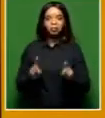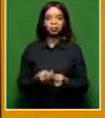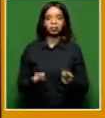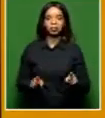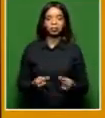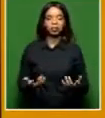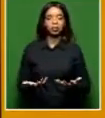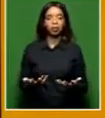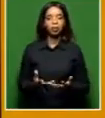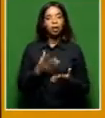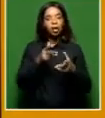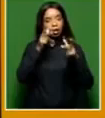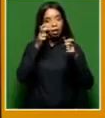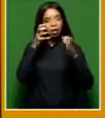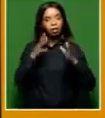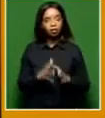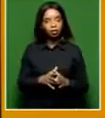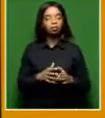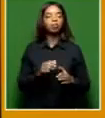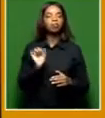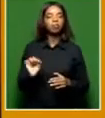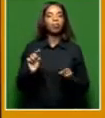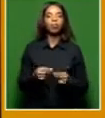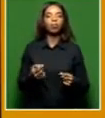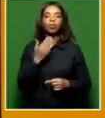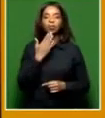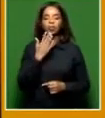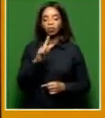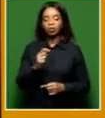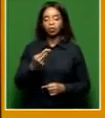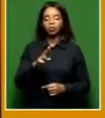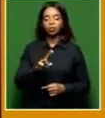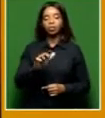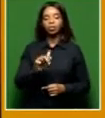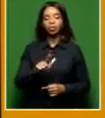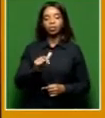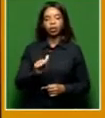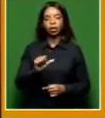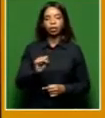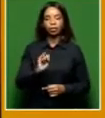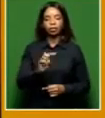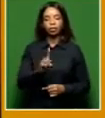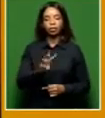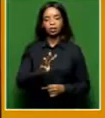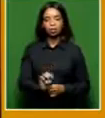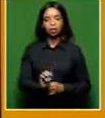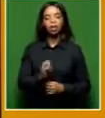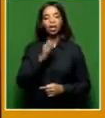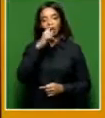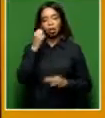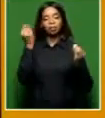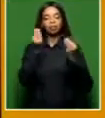by his sensual and soothing sounds. C-zwe, affectionately known as C-zwe, recently released his